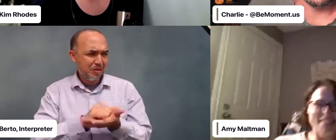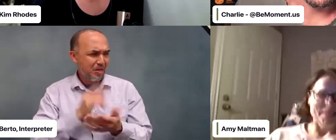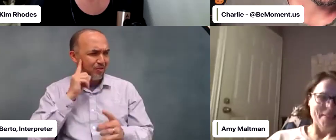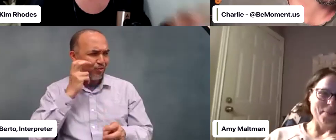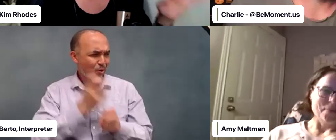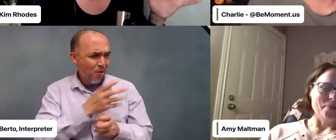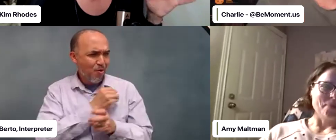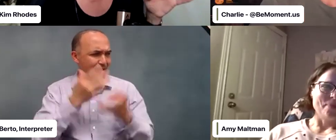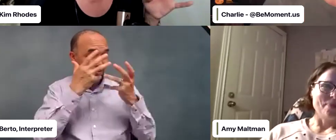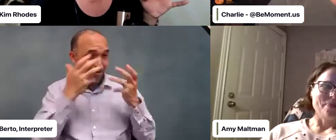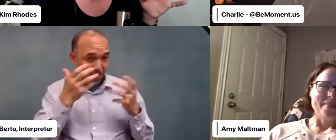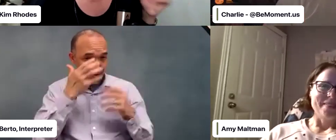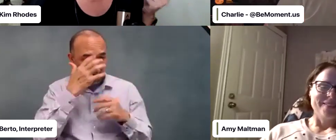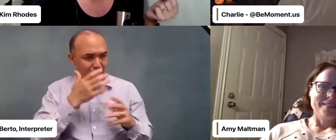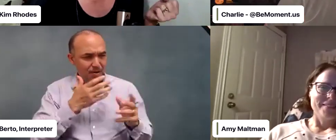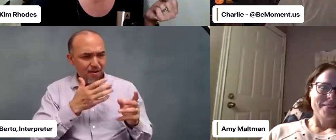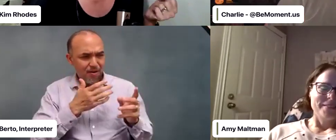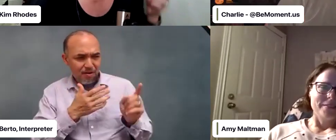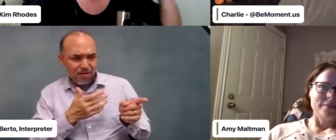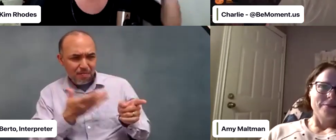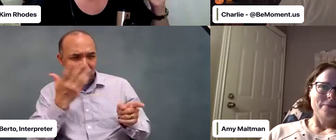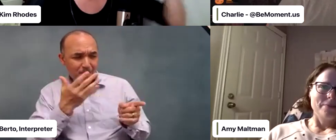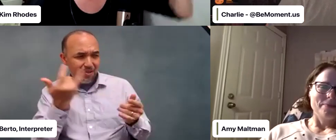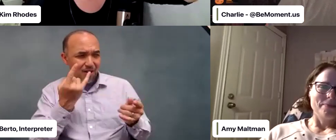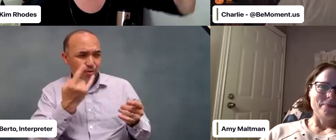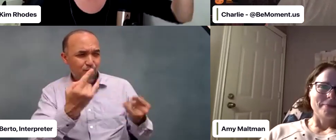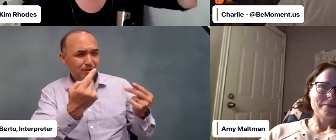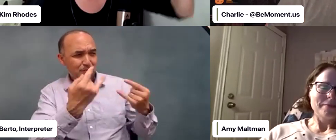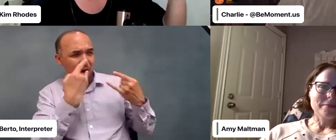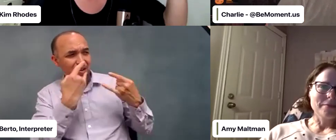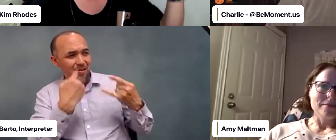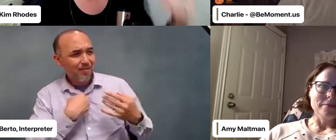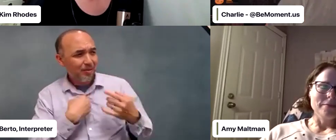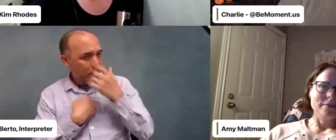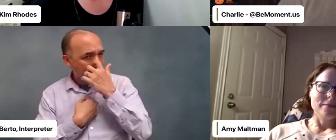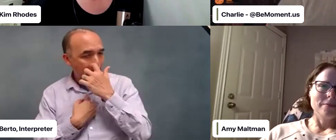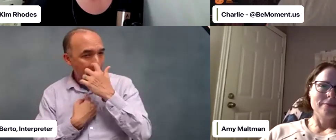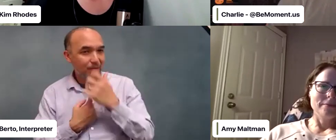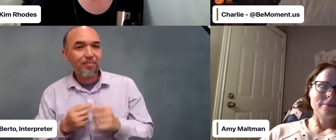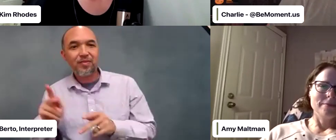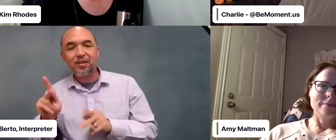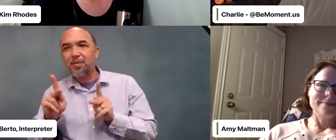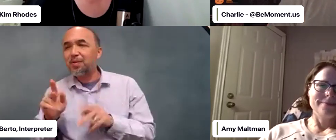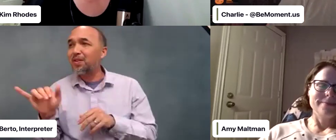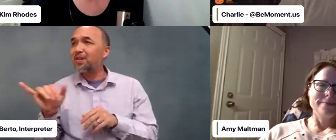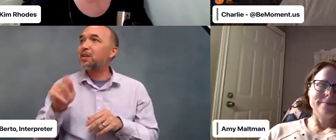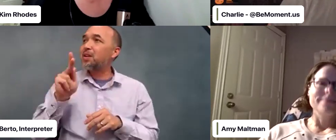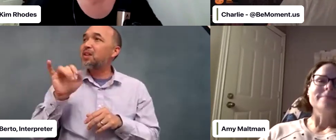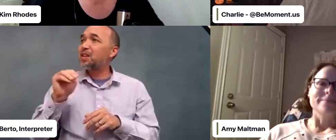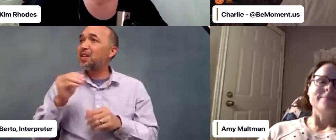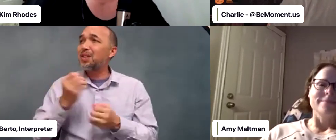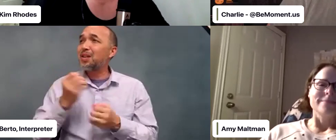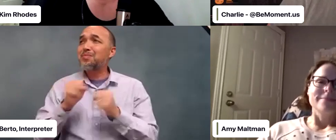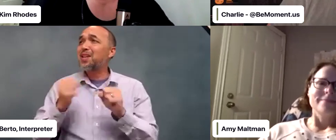And also, are you sure it wasn't like somebody making fun of me? Because you know how those be like, Kim saved my cat by jumping out of